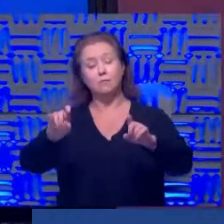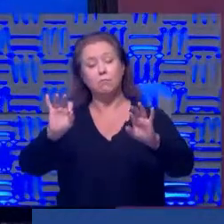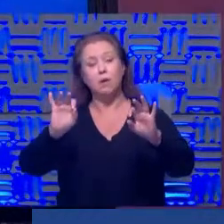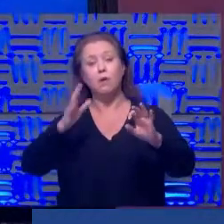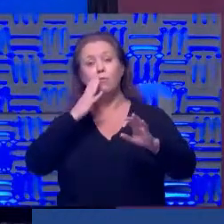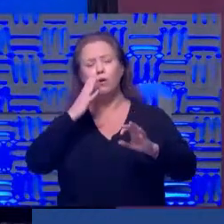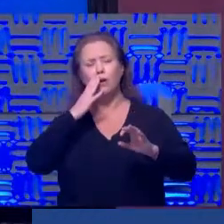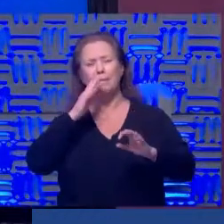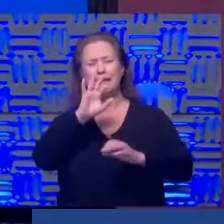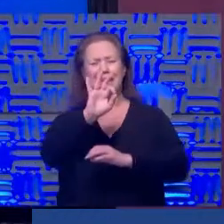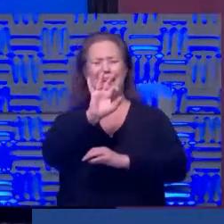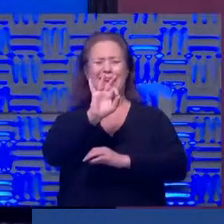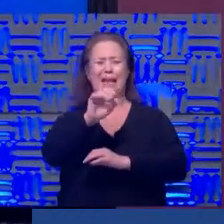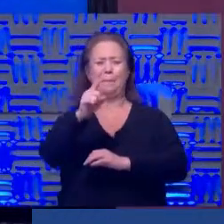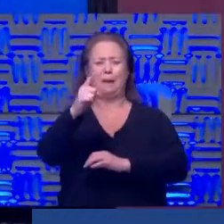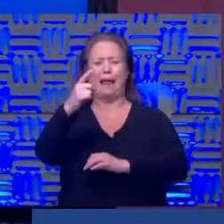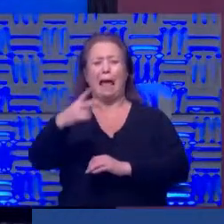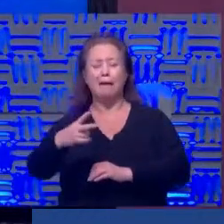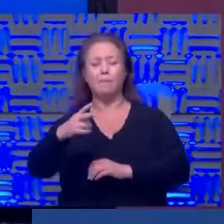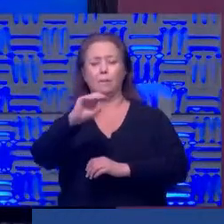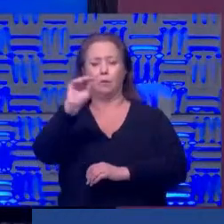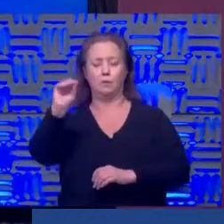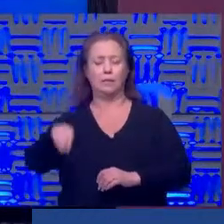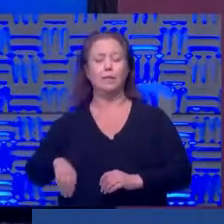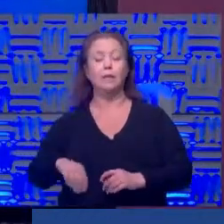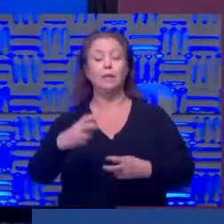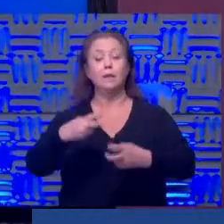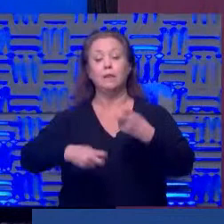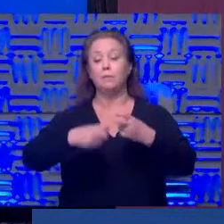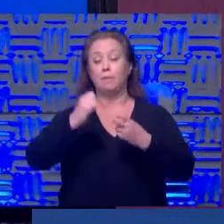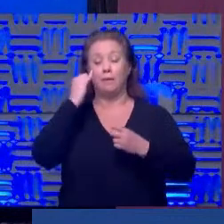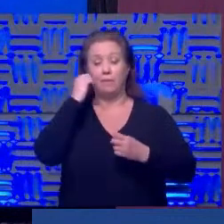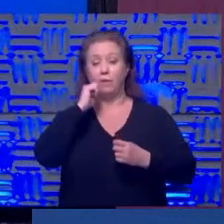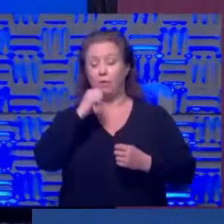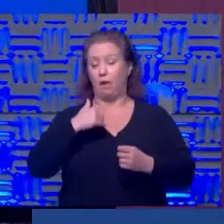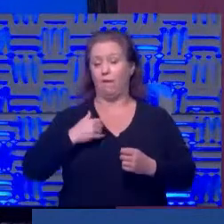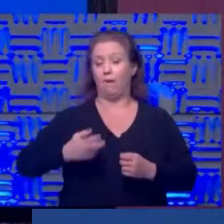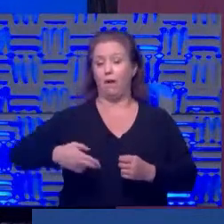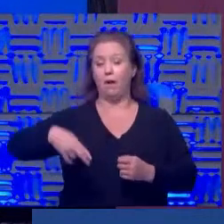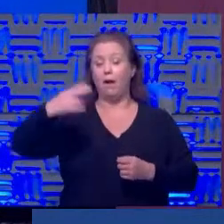it's like 99.5%. Yeah. The problem is that if you don't have a very high